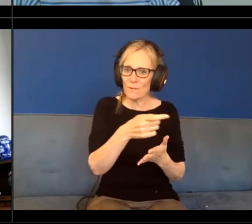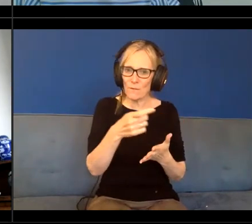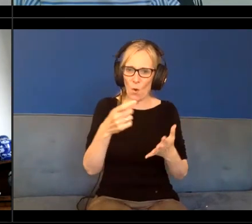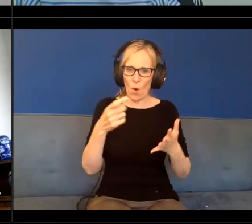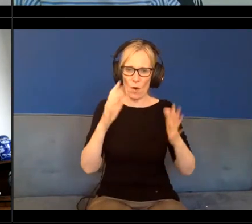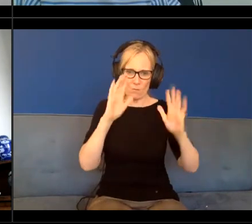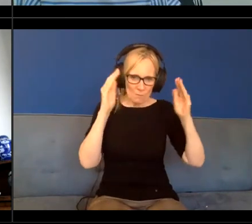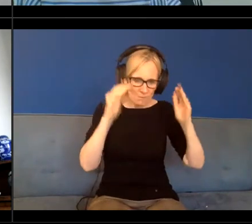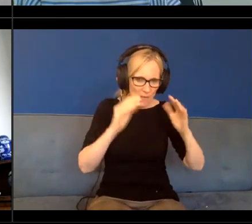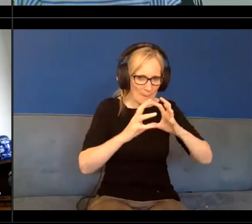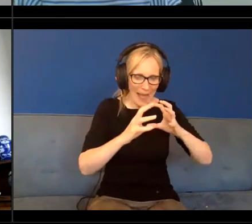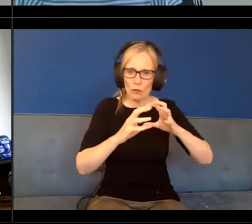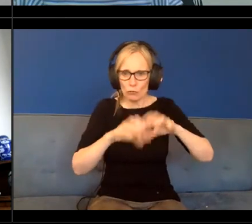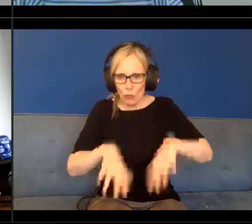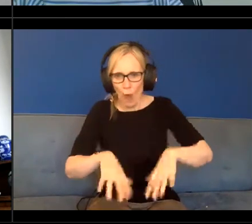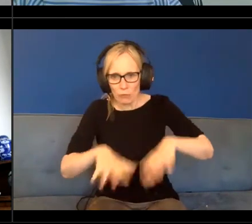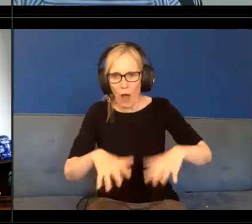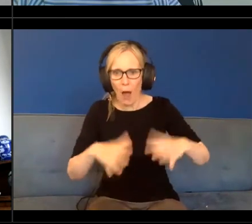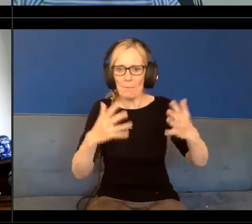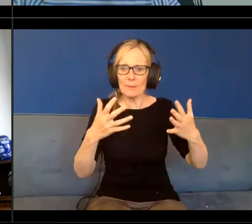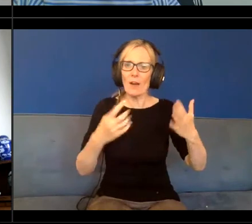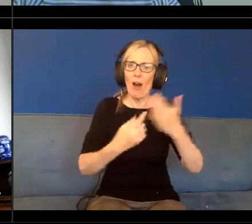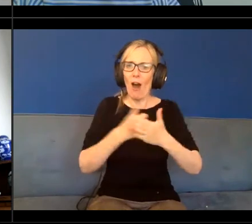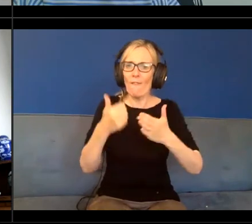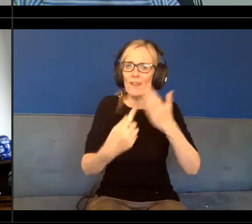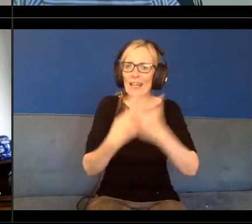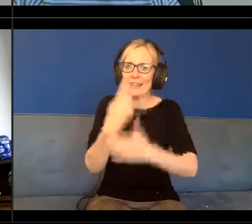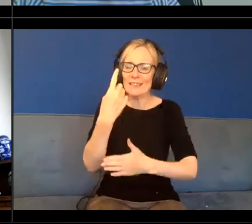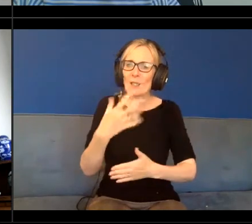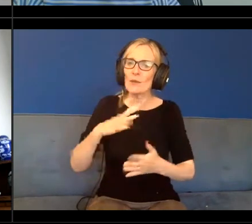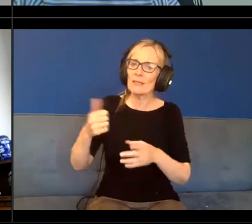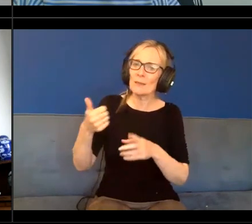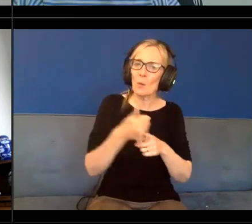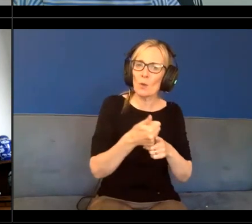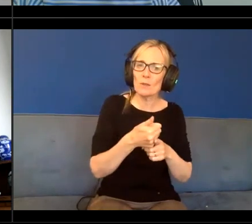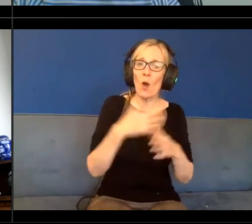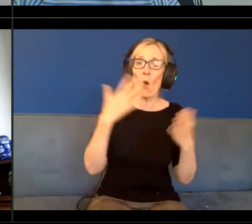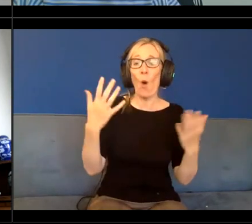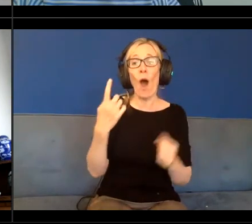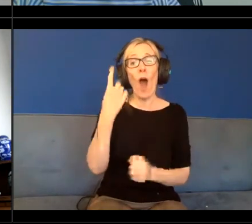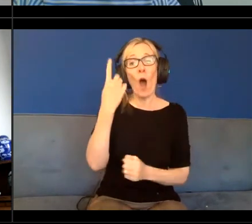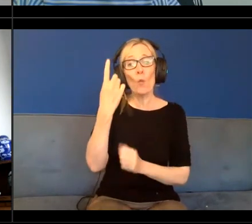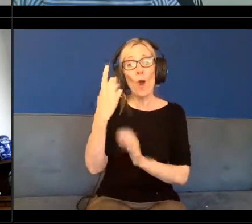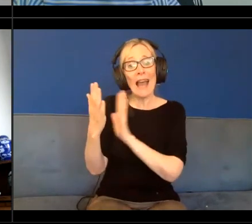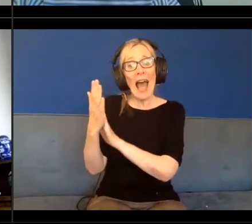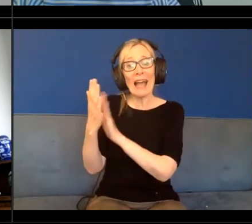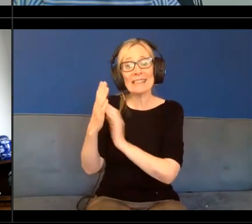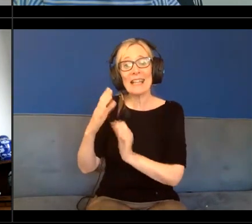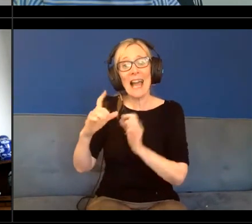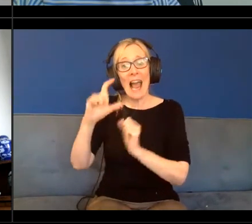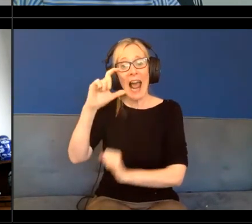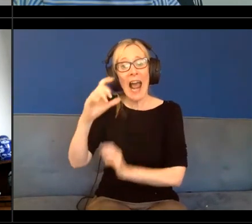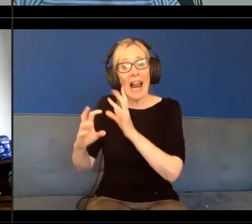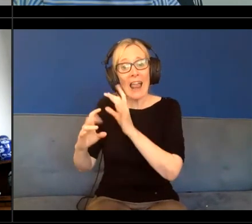playing it and not dropping it, up to a very expensive one-handed clarinet that allows somebody to have the full range of the instrument